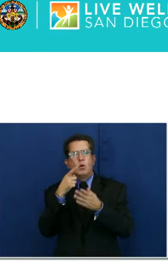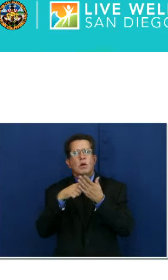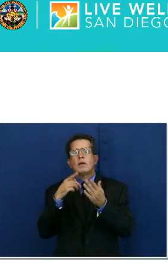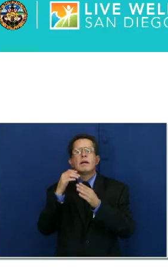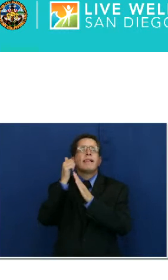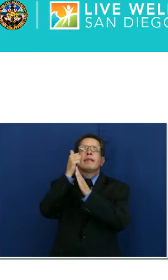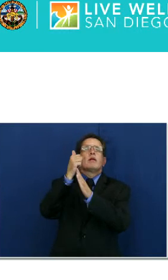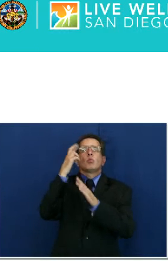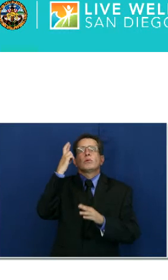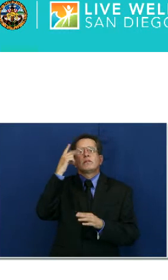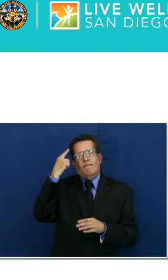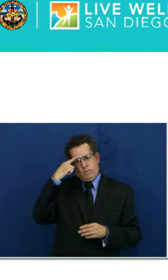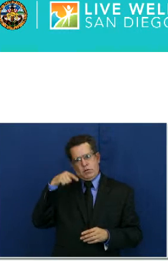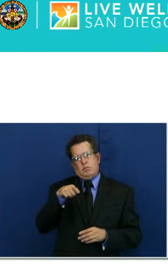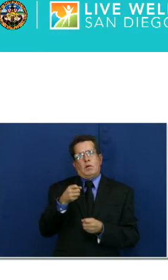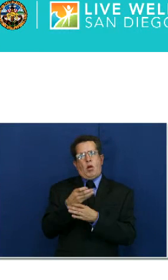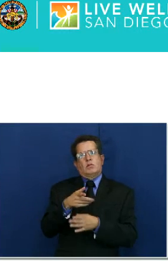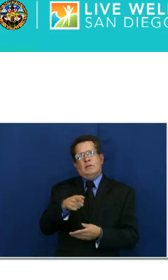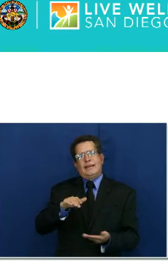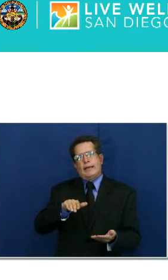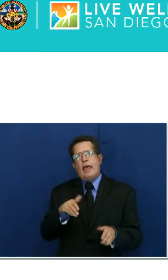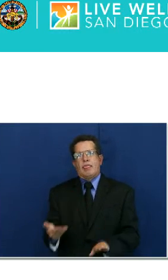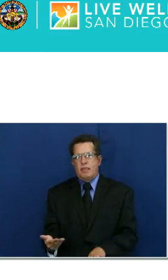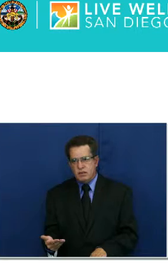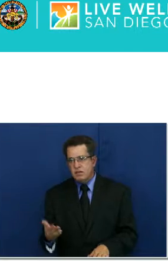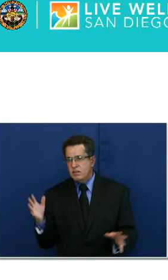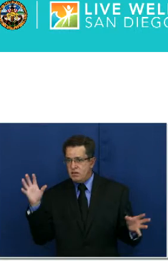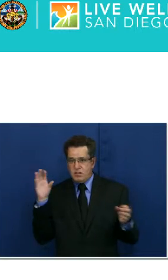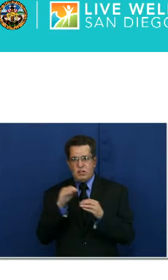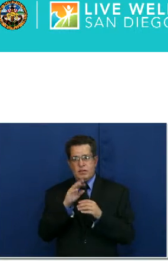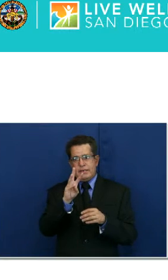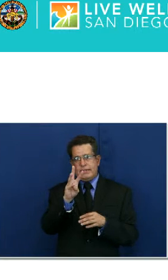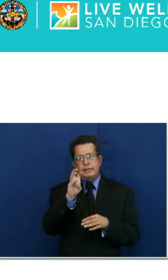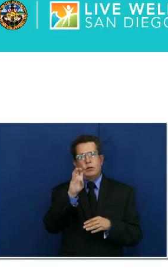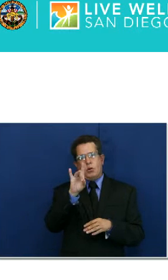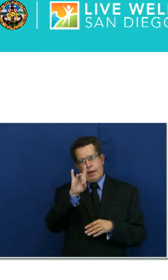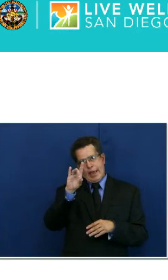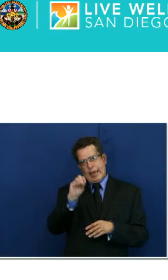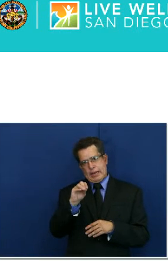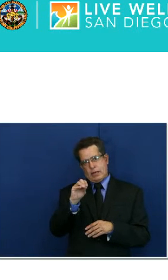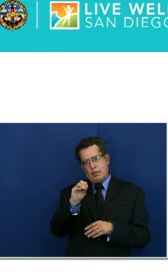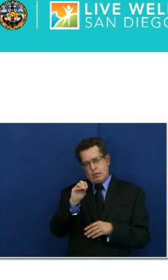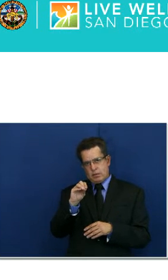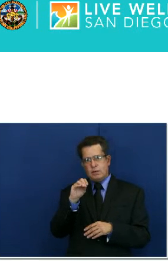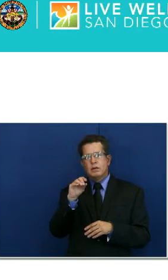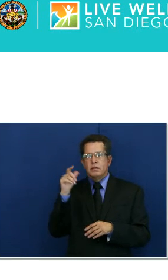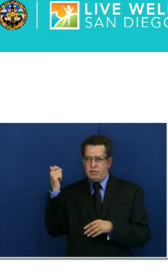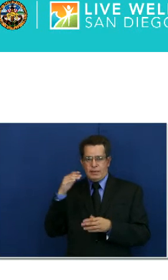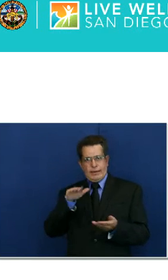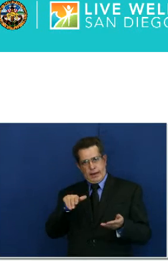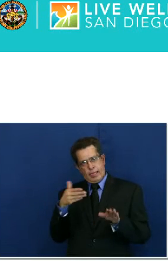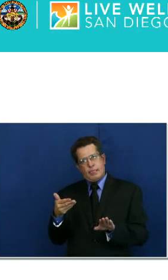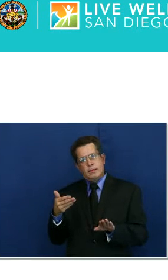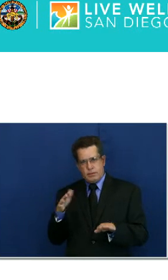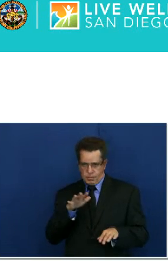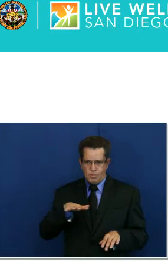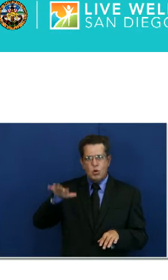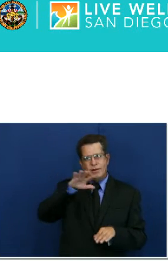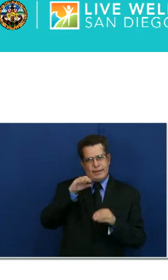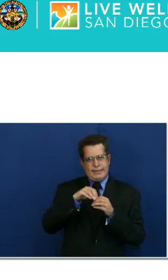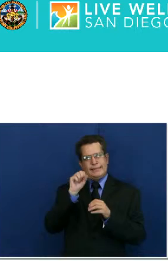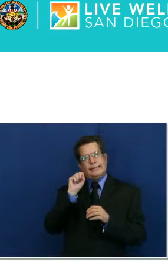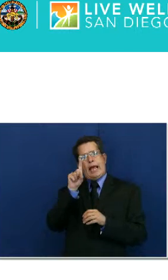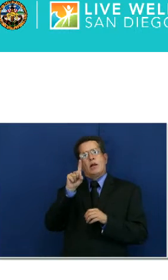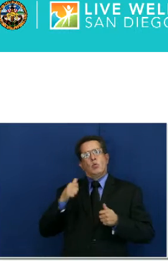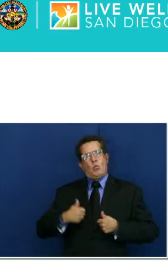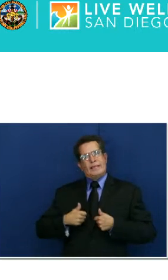of death. There were approximately 680 state-registered COVID-19 deaths among San Diego County